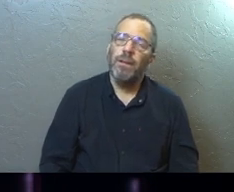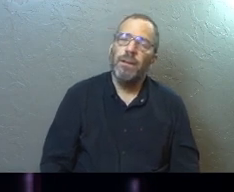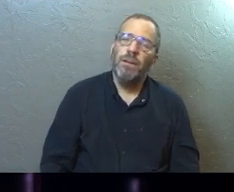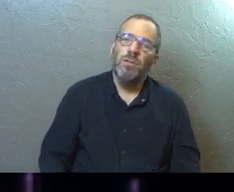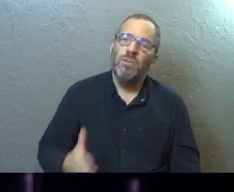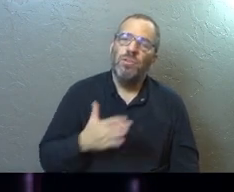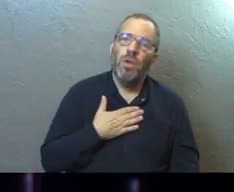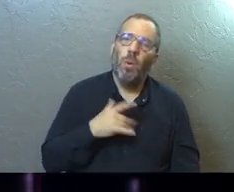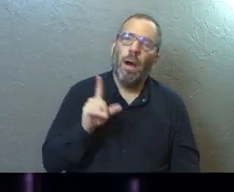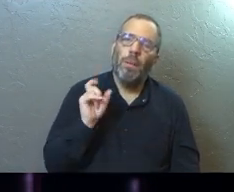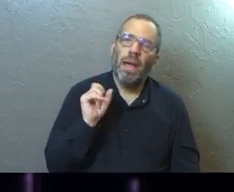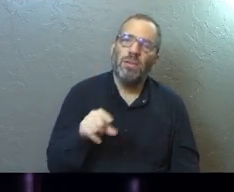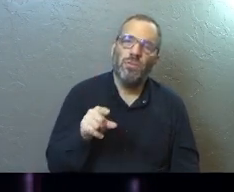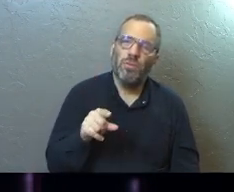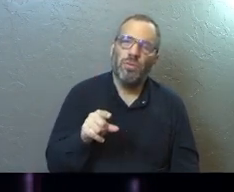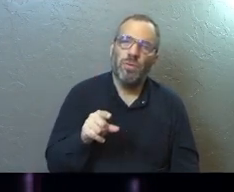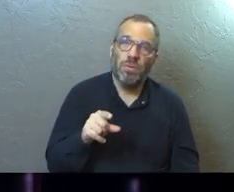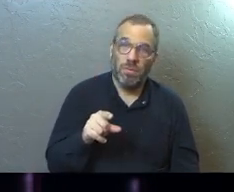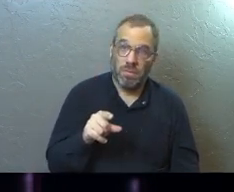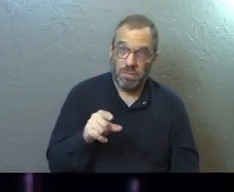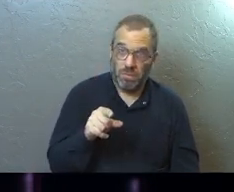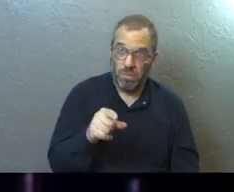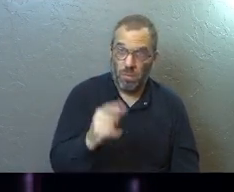The question is, will you let yourself be chosen?